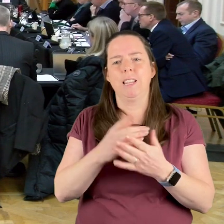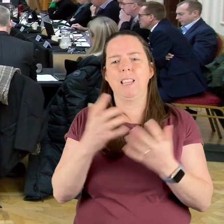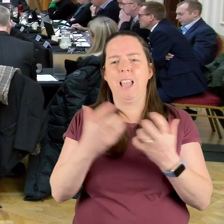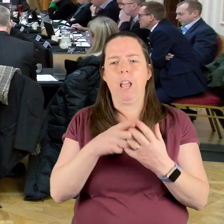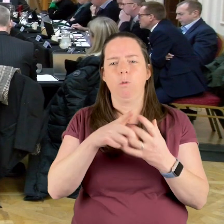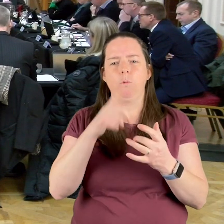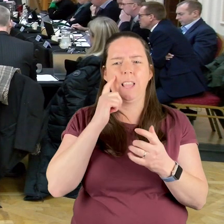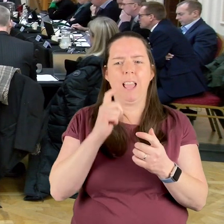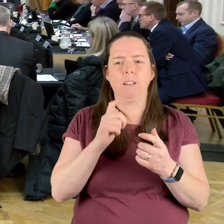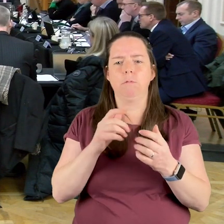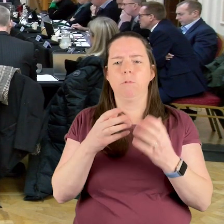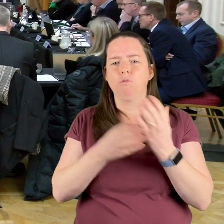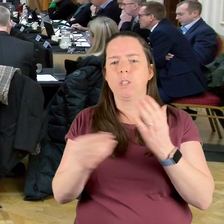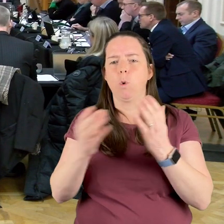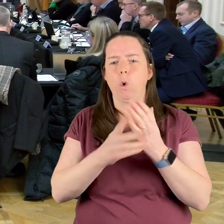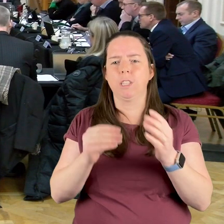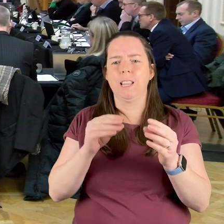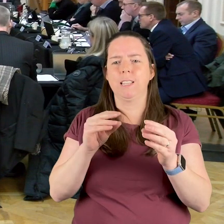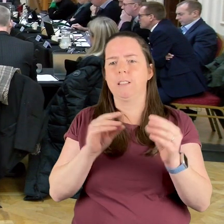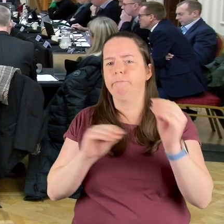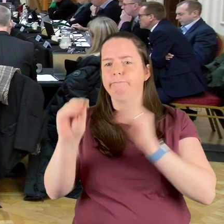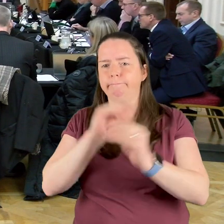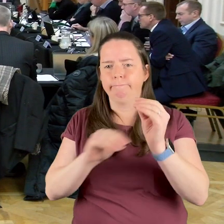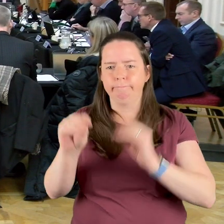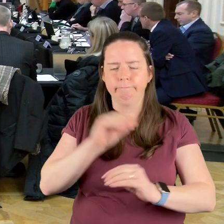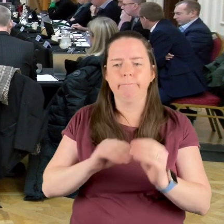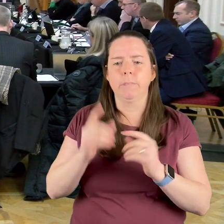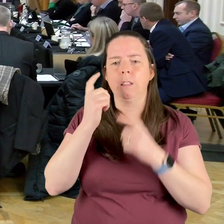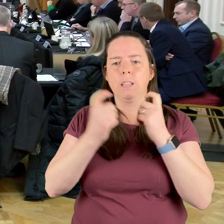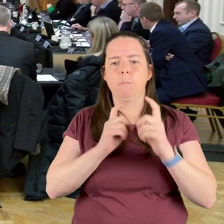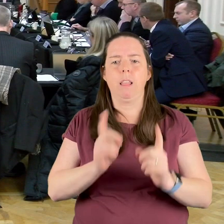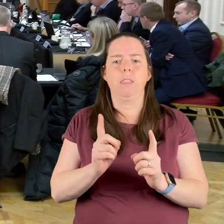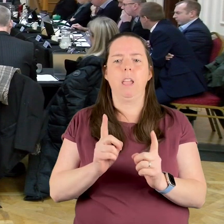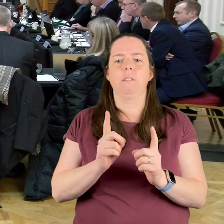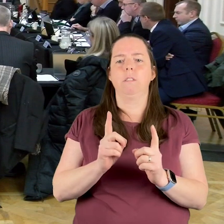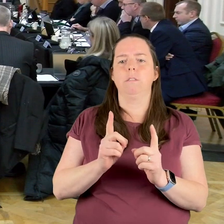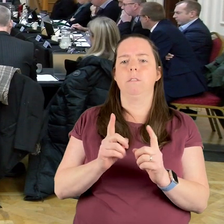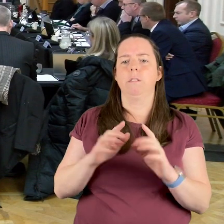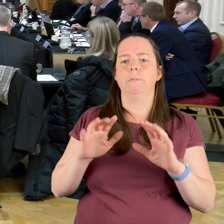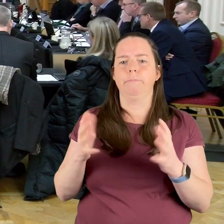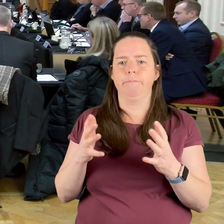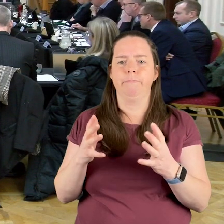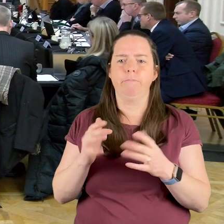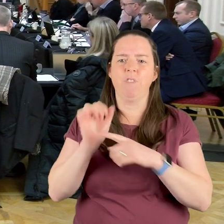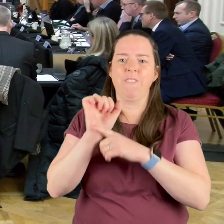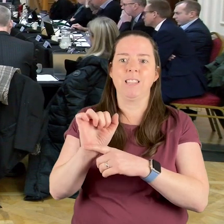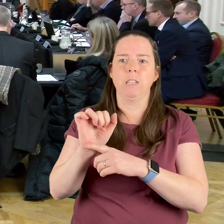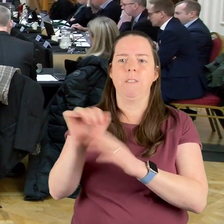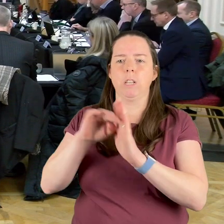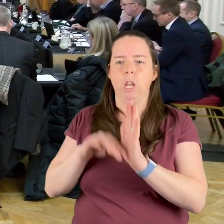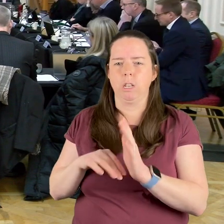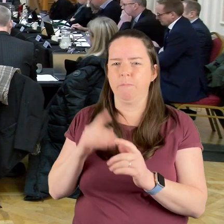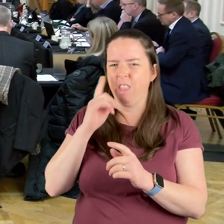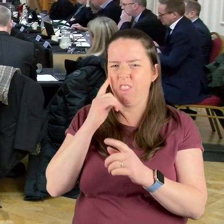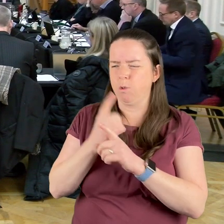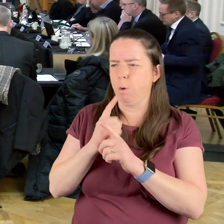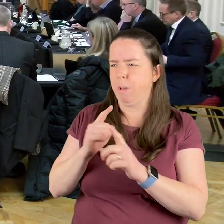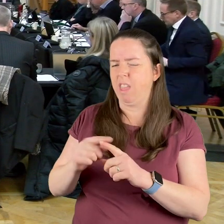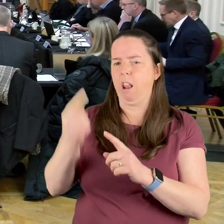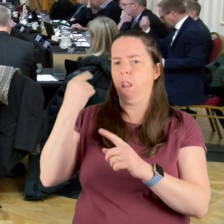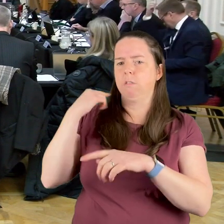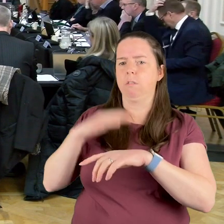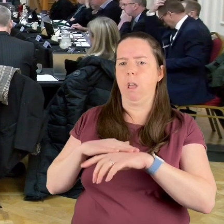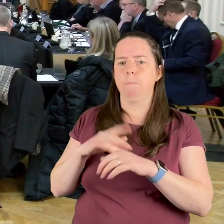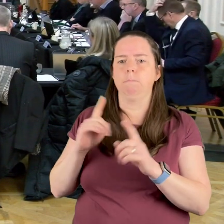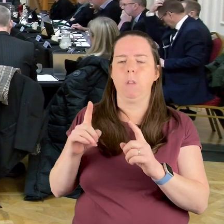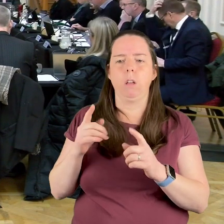how we can do more as secondary care providers, as anchor institutions, to really shift resources and think about that